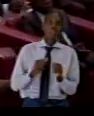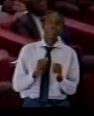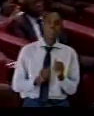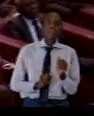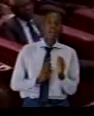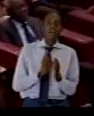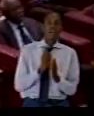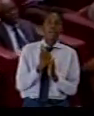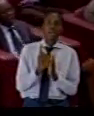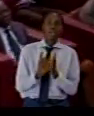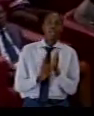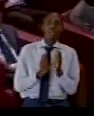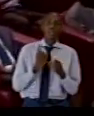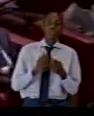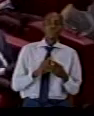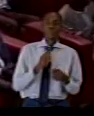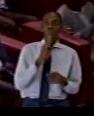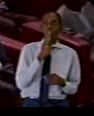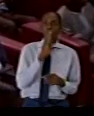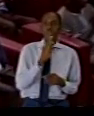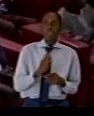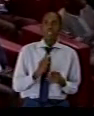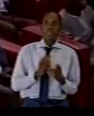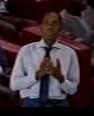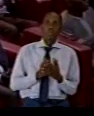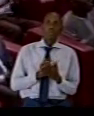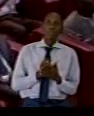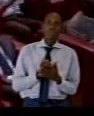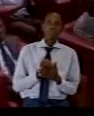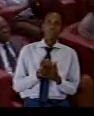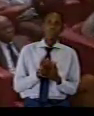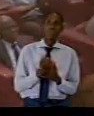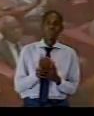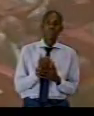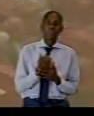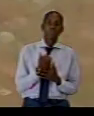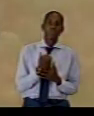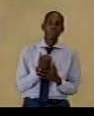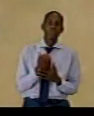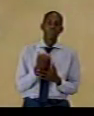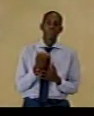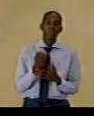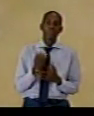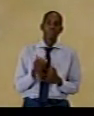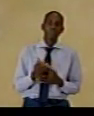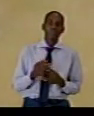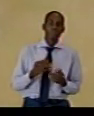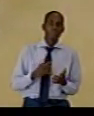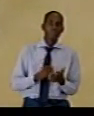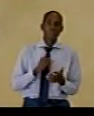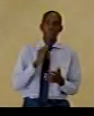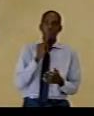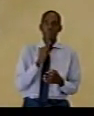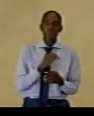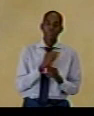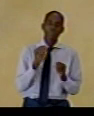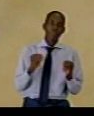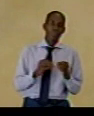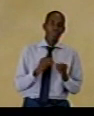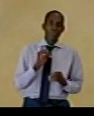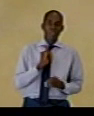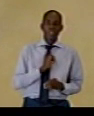Every hour to be through. It is no